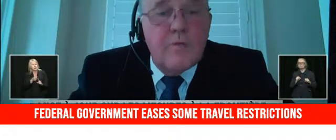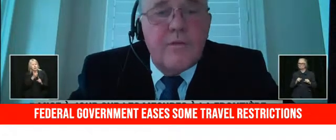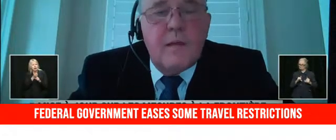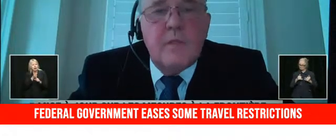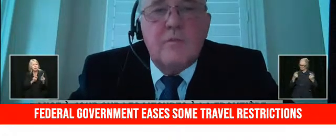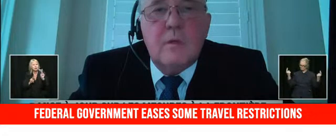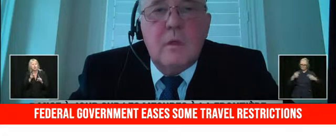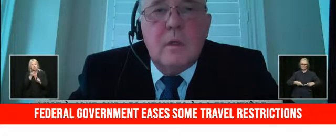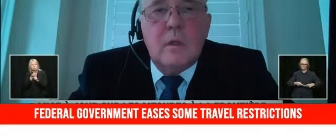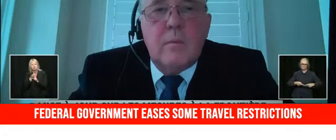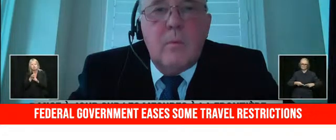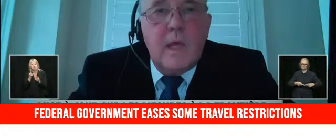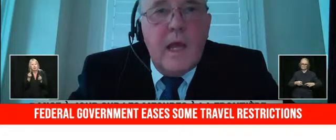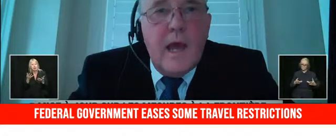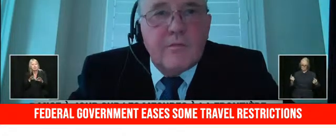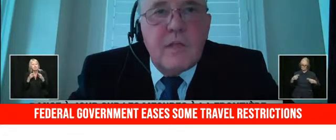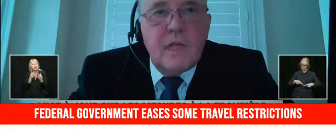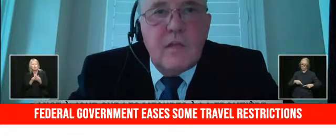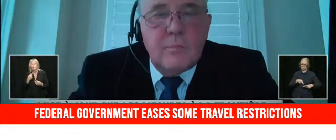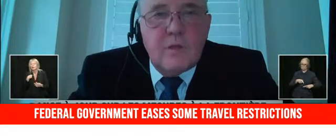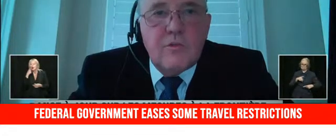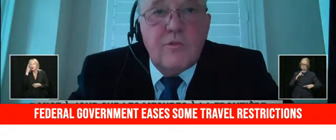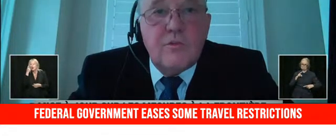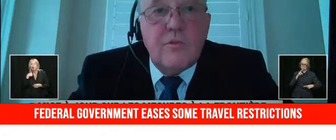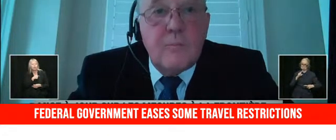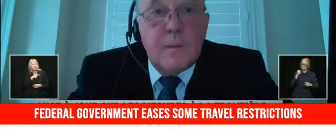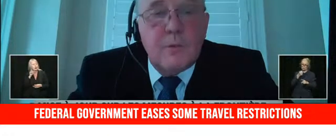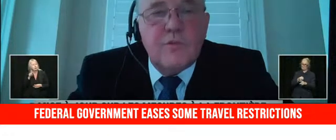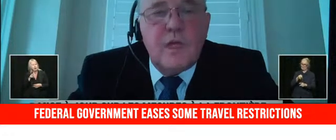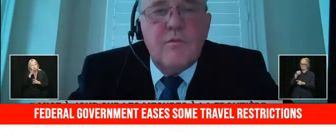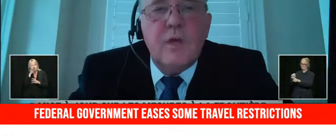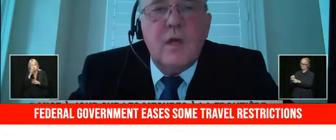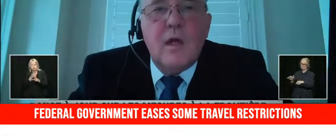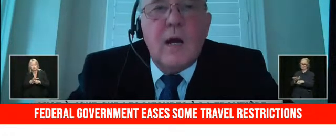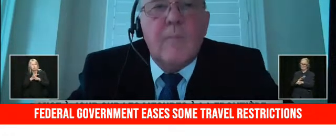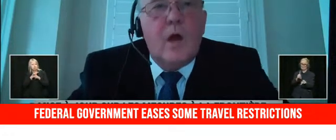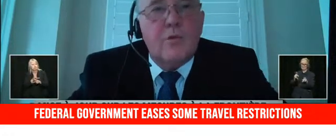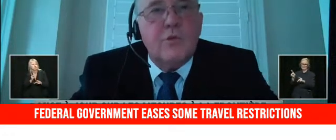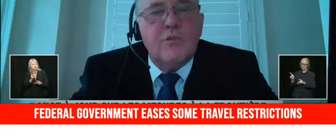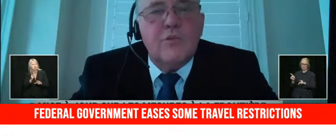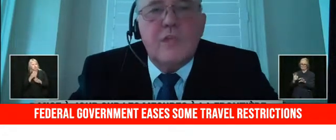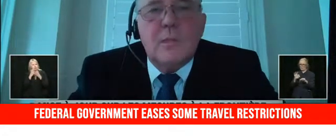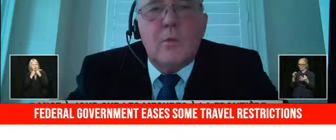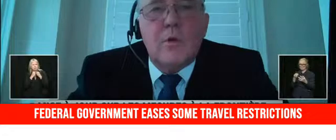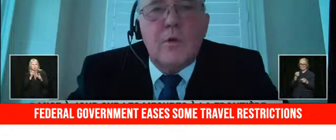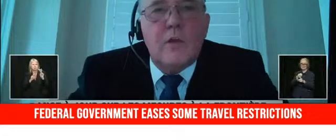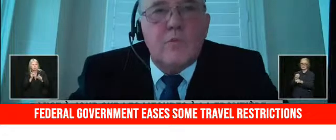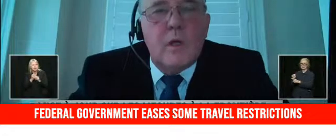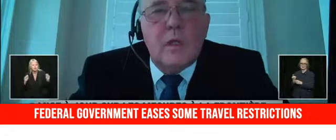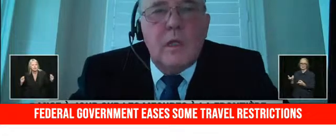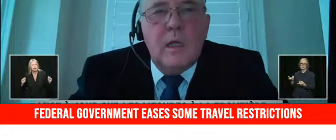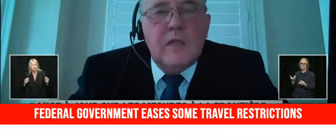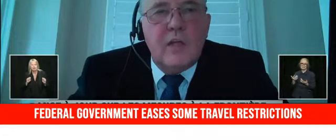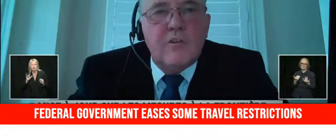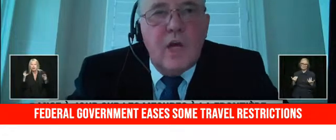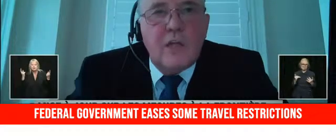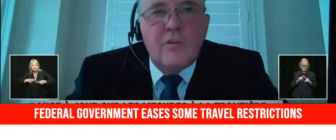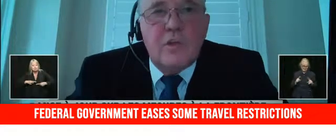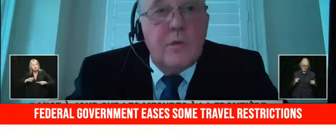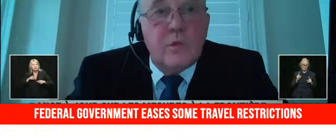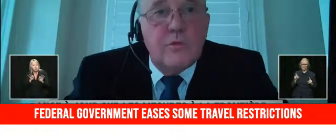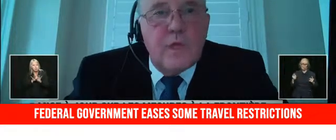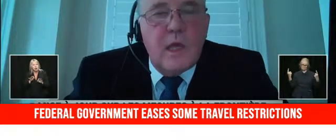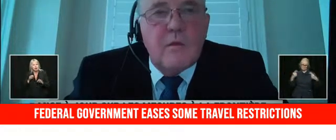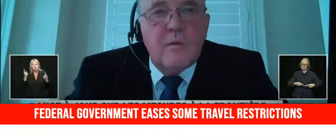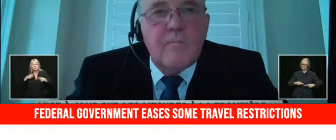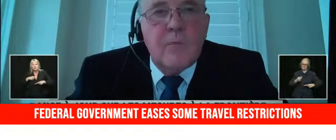and a lot of families. But we have to take these measures to keep people safe. Our restrictions at the border as well. It's not just